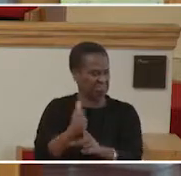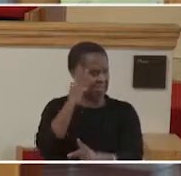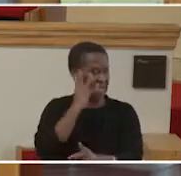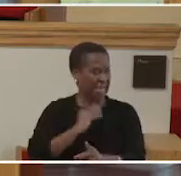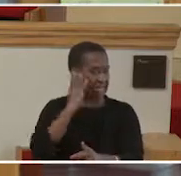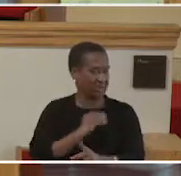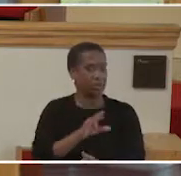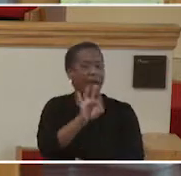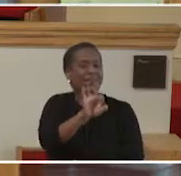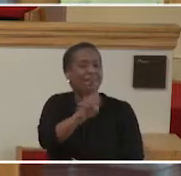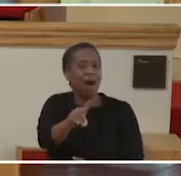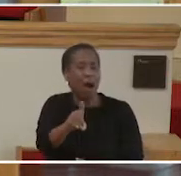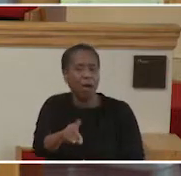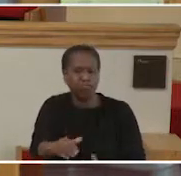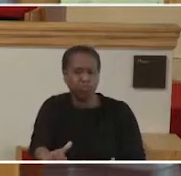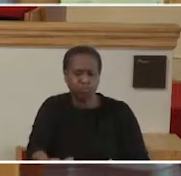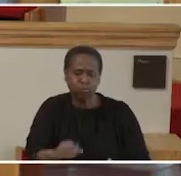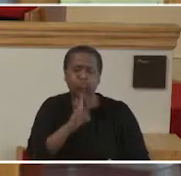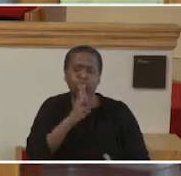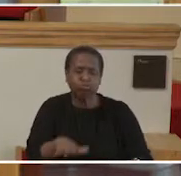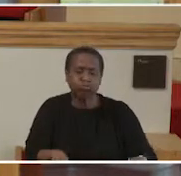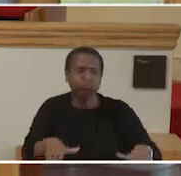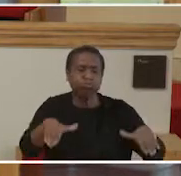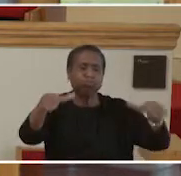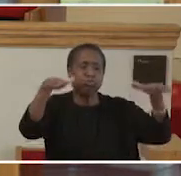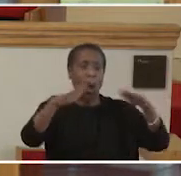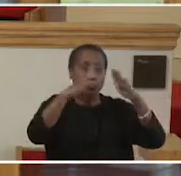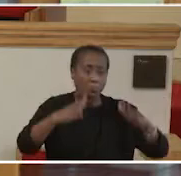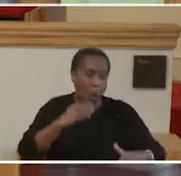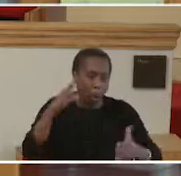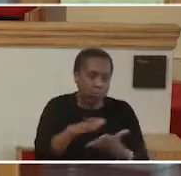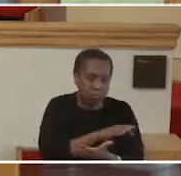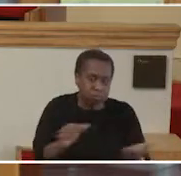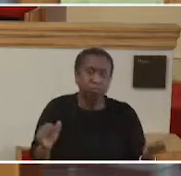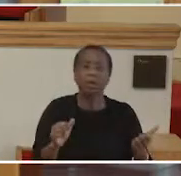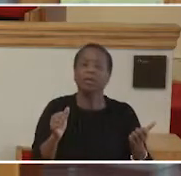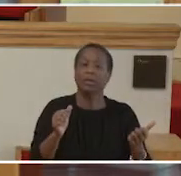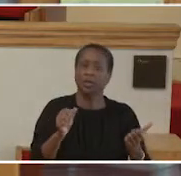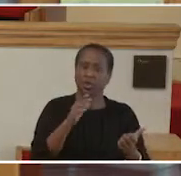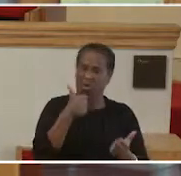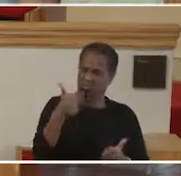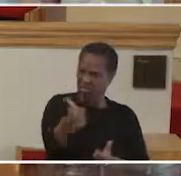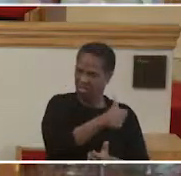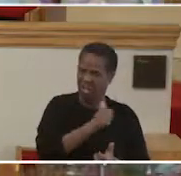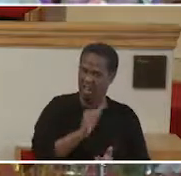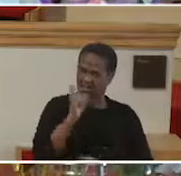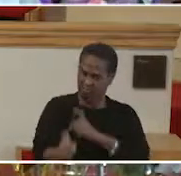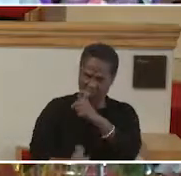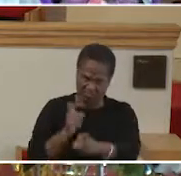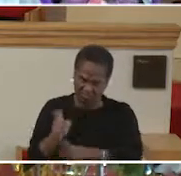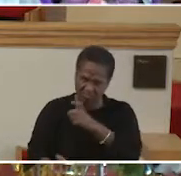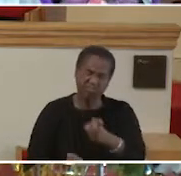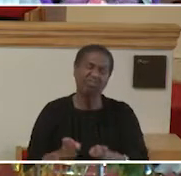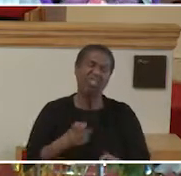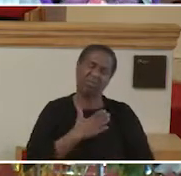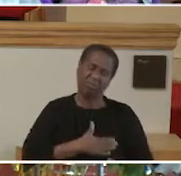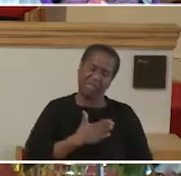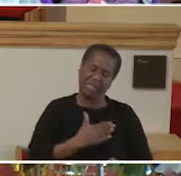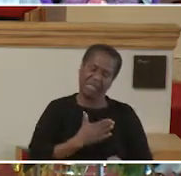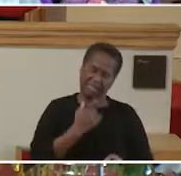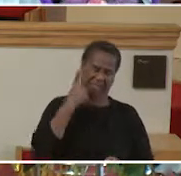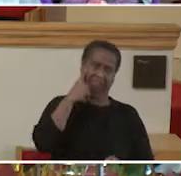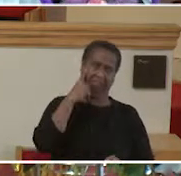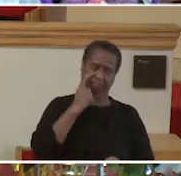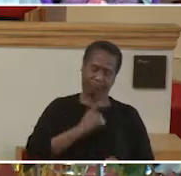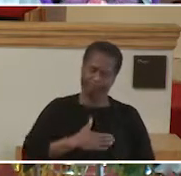our ushers to come forward. Let us give generously. Let us give as God has prospered us as we help